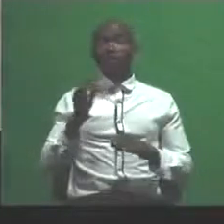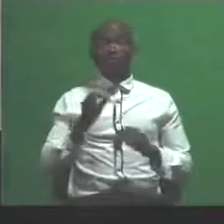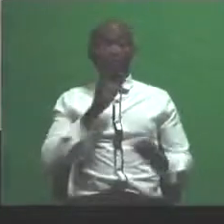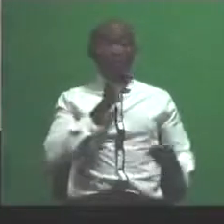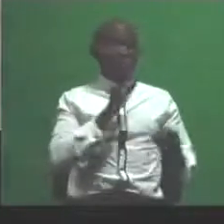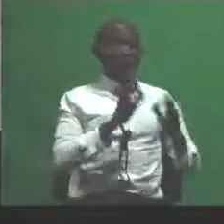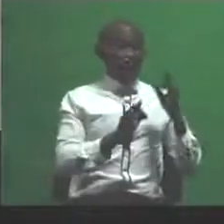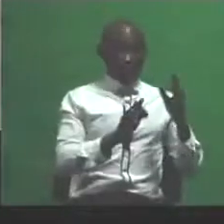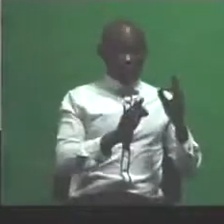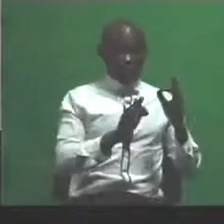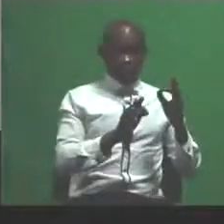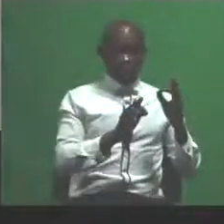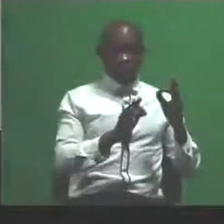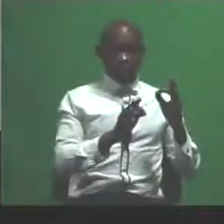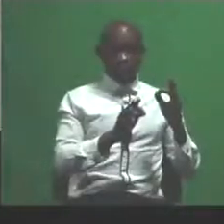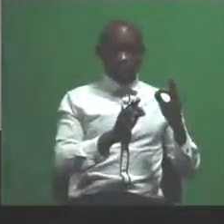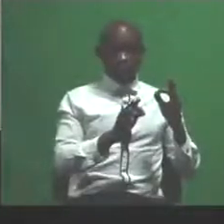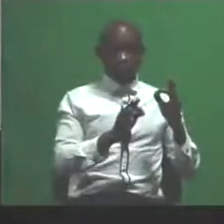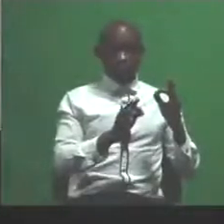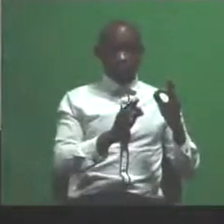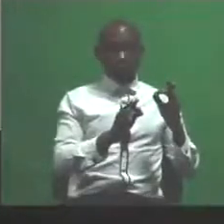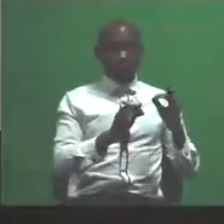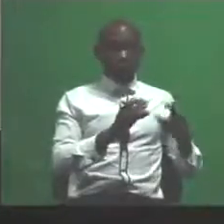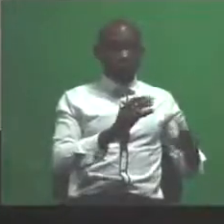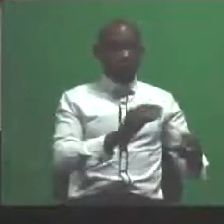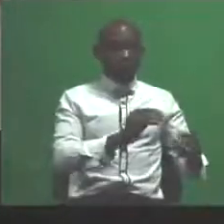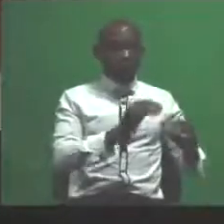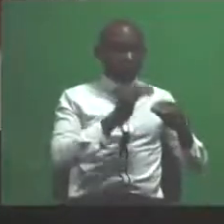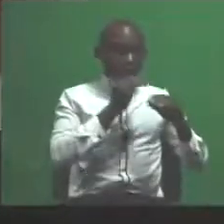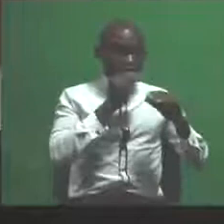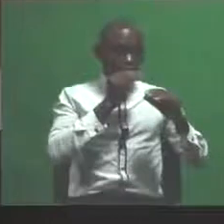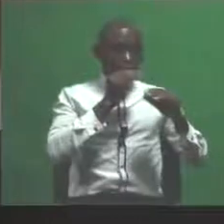heat is absorbed